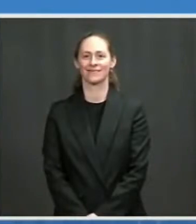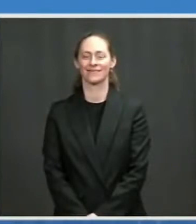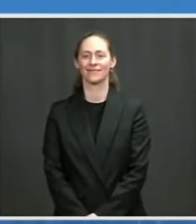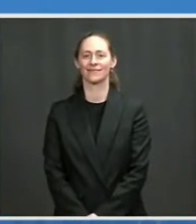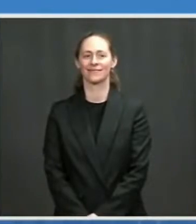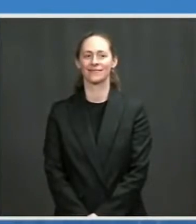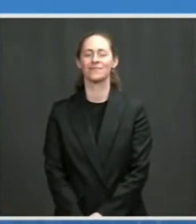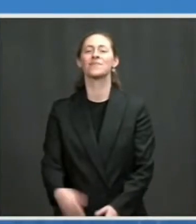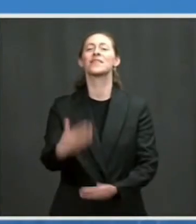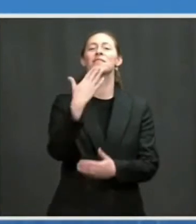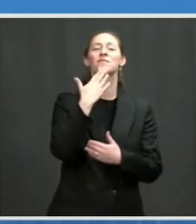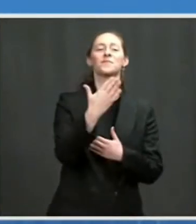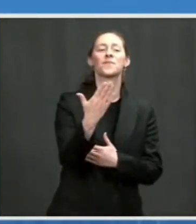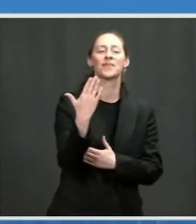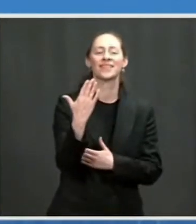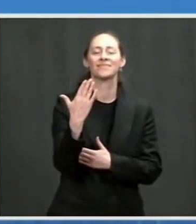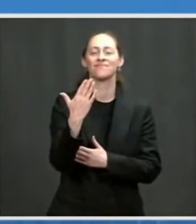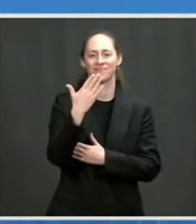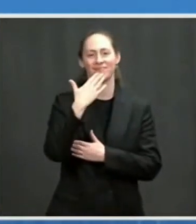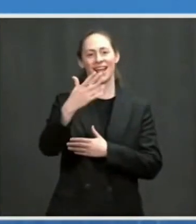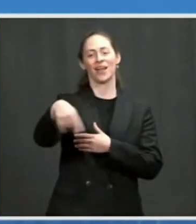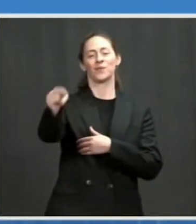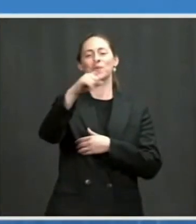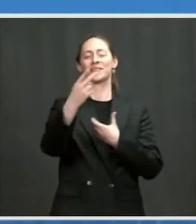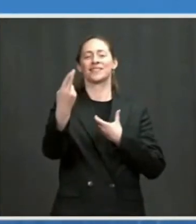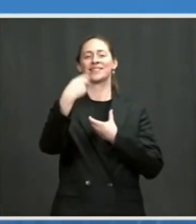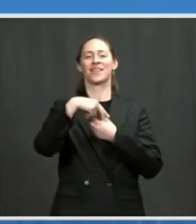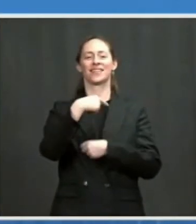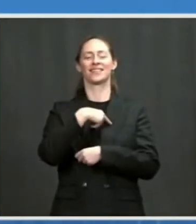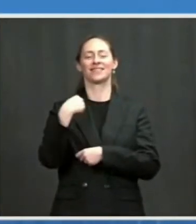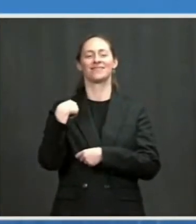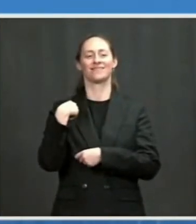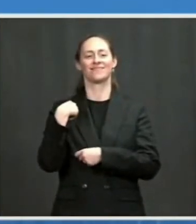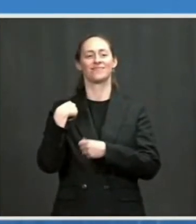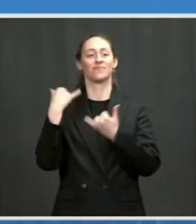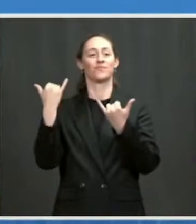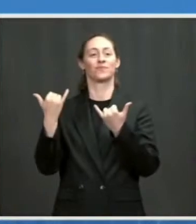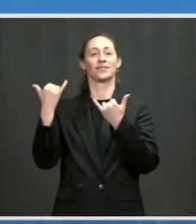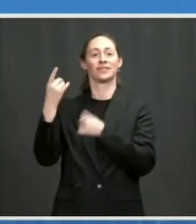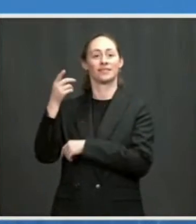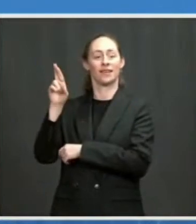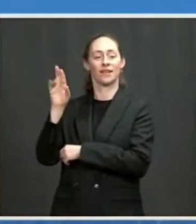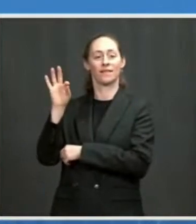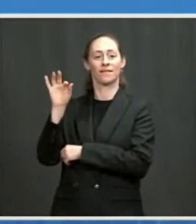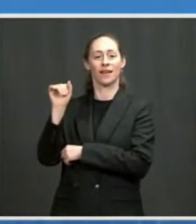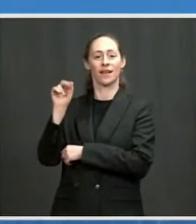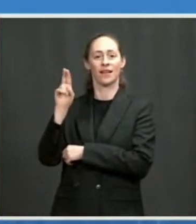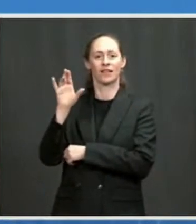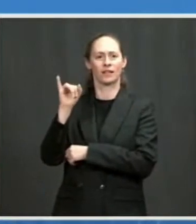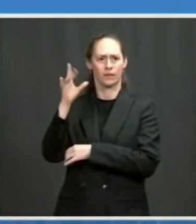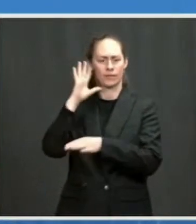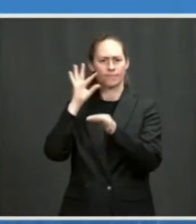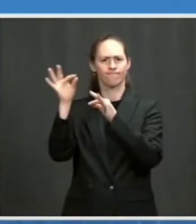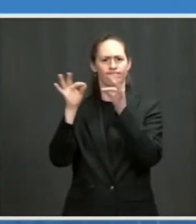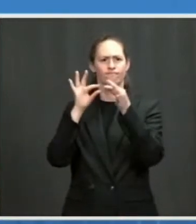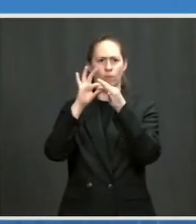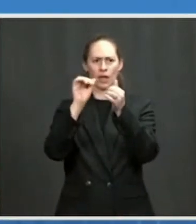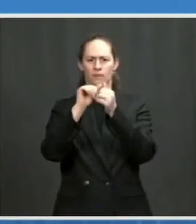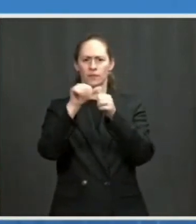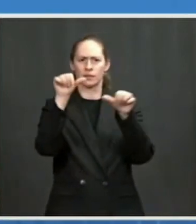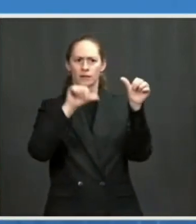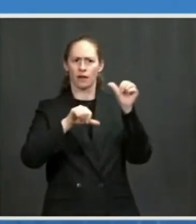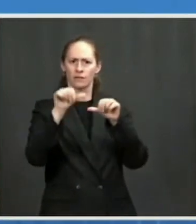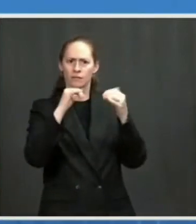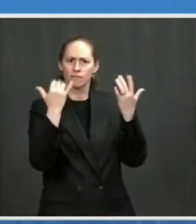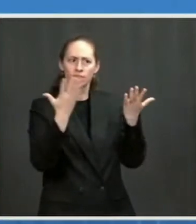Good morning, and thank you for joining us. Today, Dr. Fauci will discuss the latest science, including an important announcement